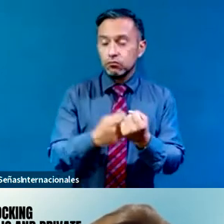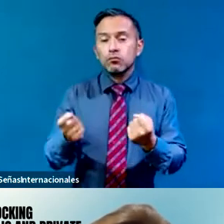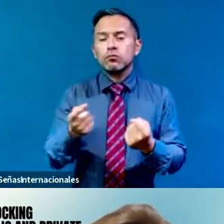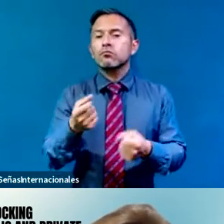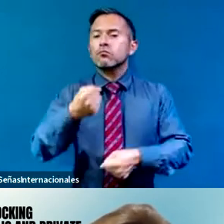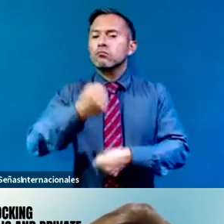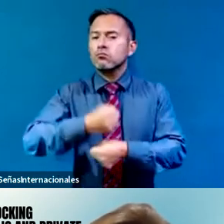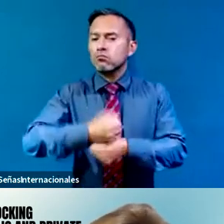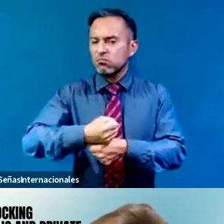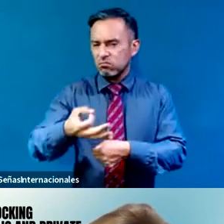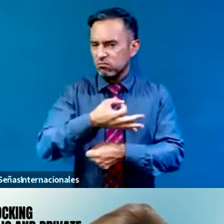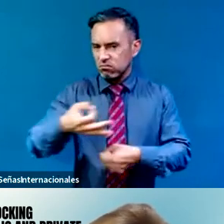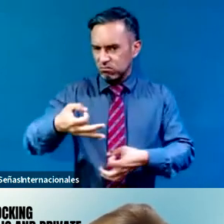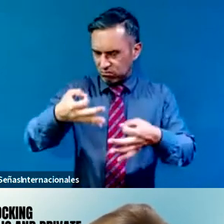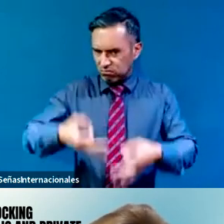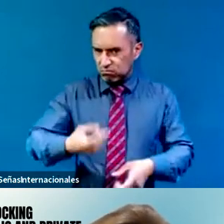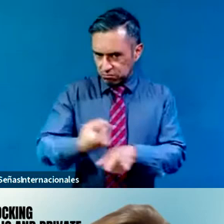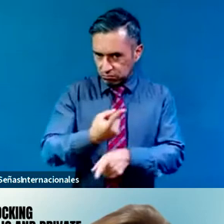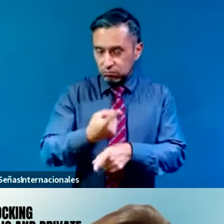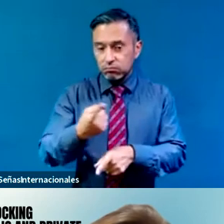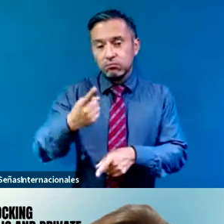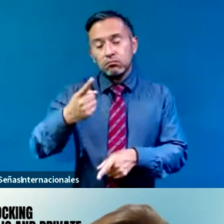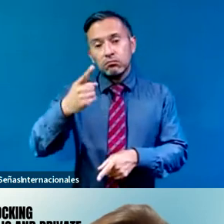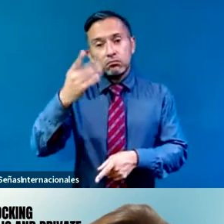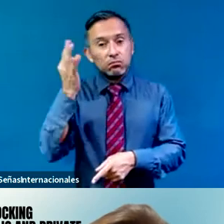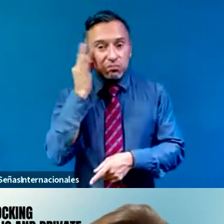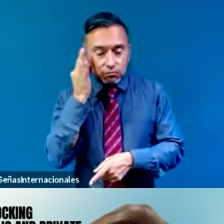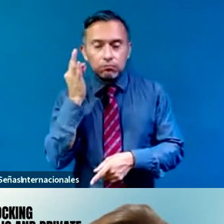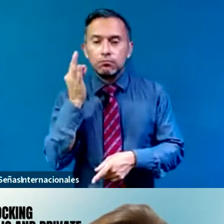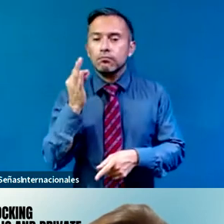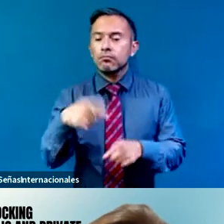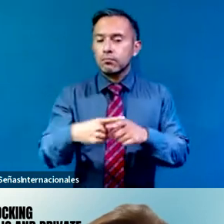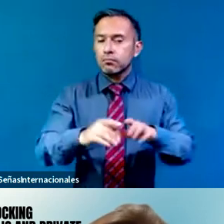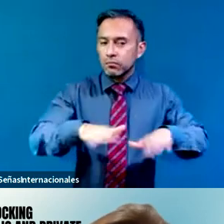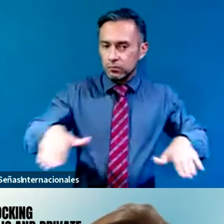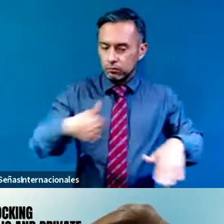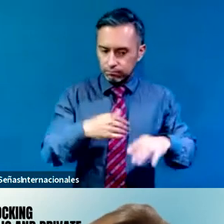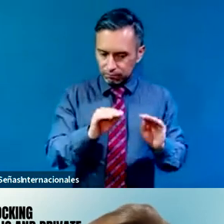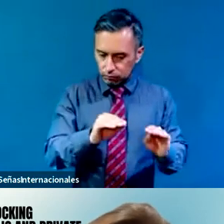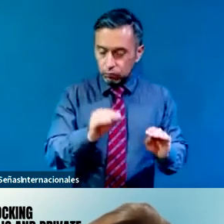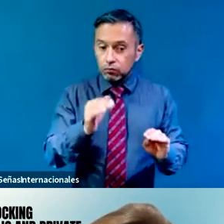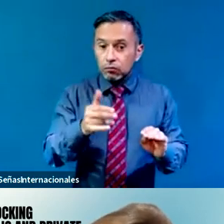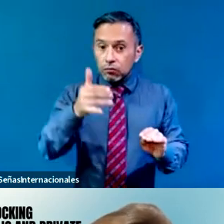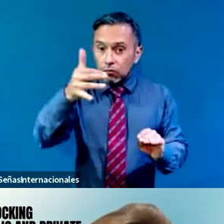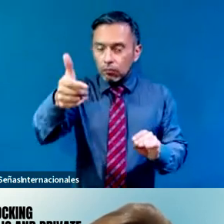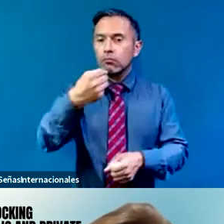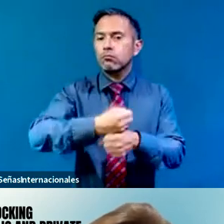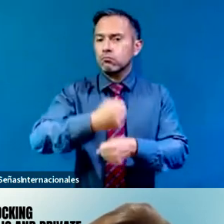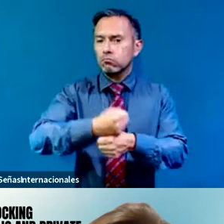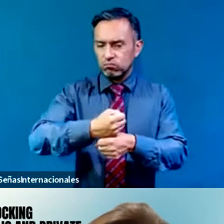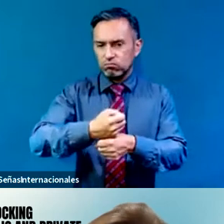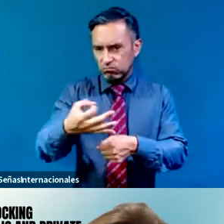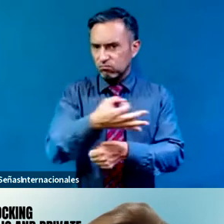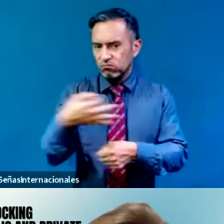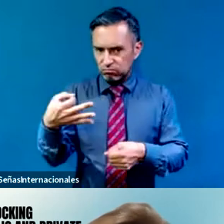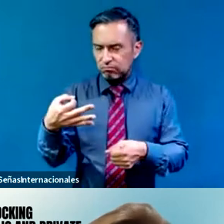stepped up approach towards investment. In this case, we provide women access to information about job opportunities through